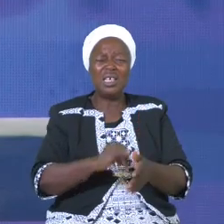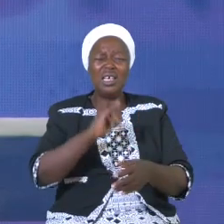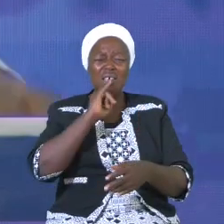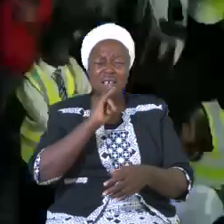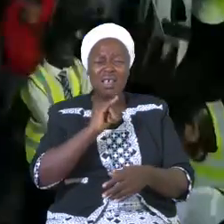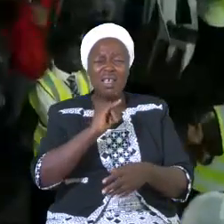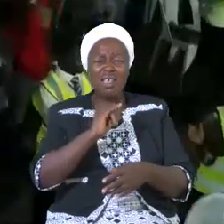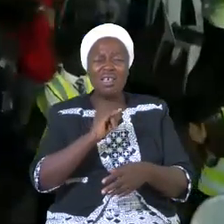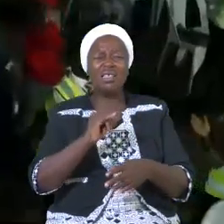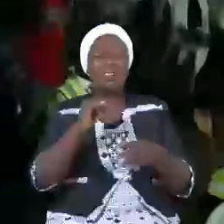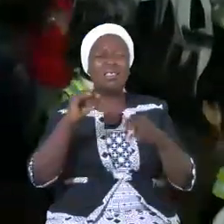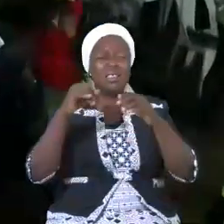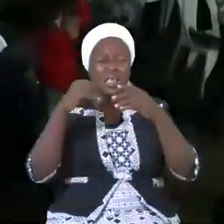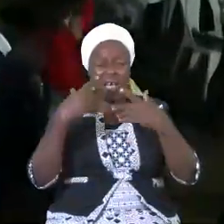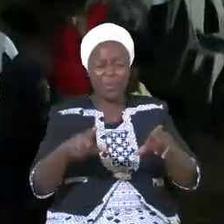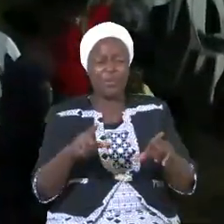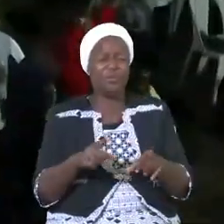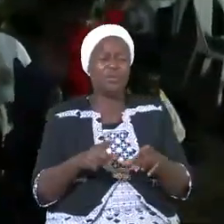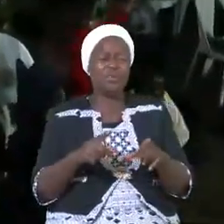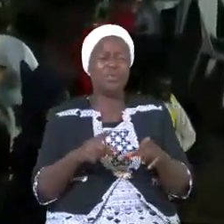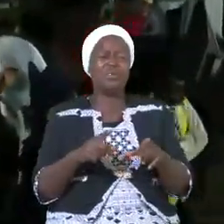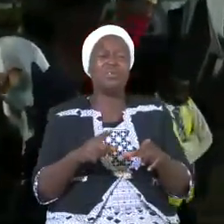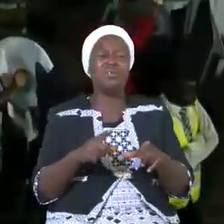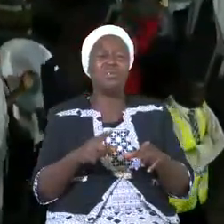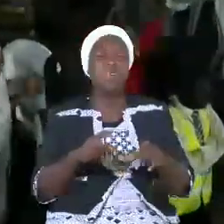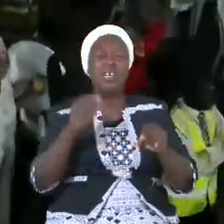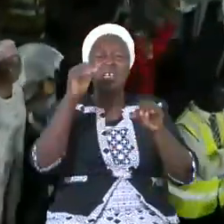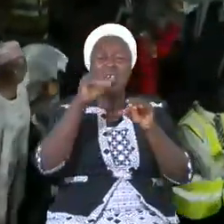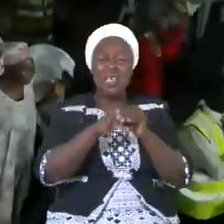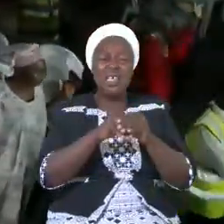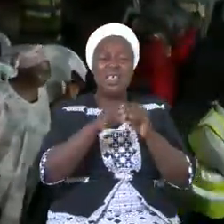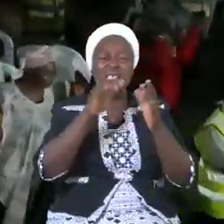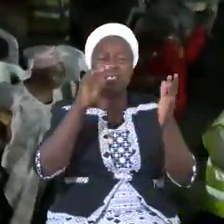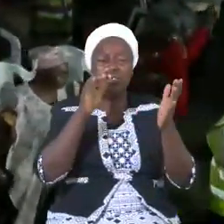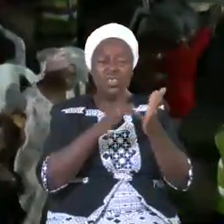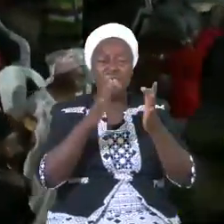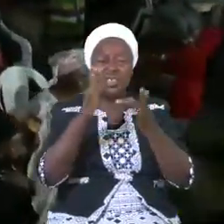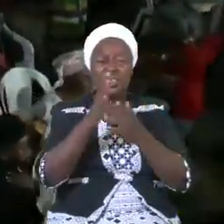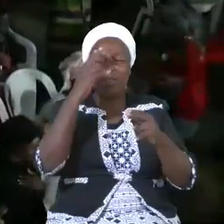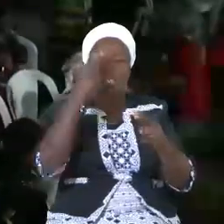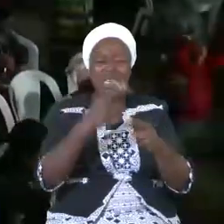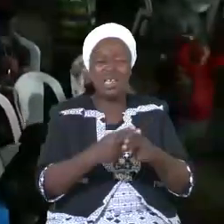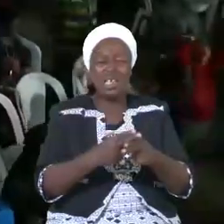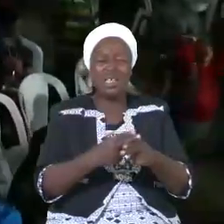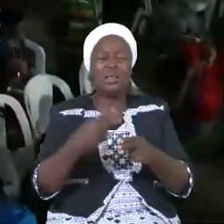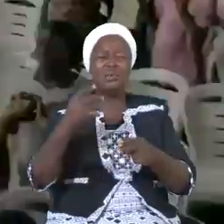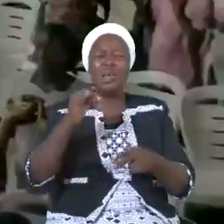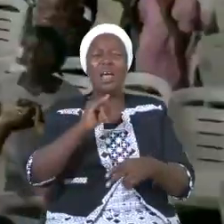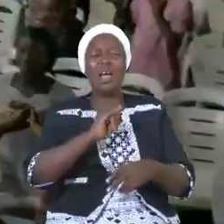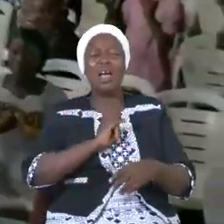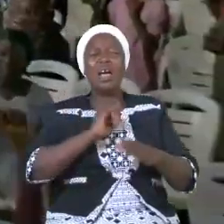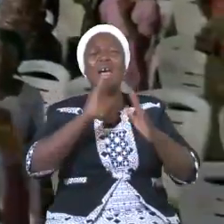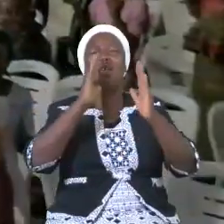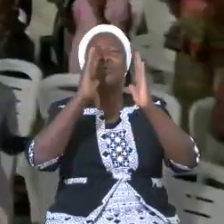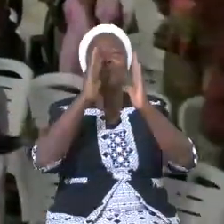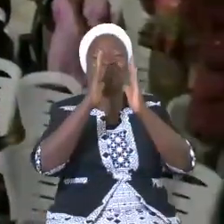done in jesus name i pray